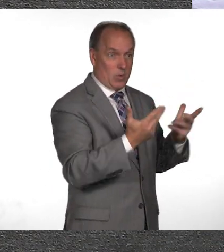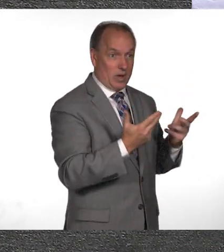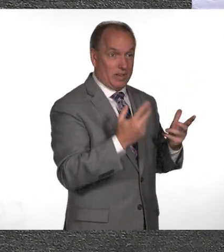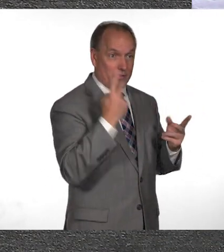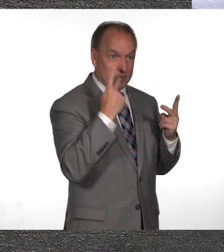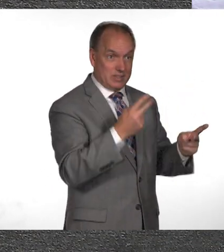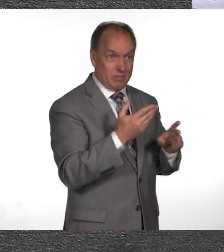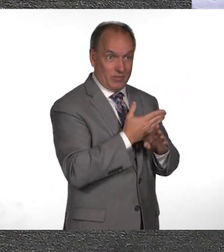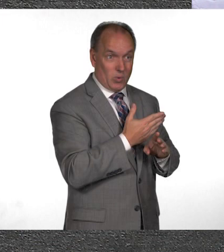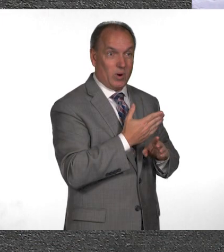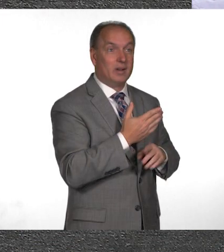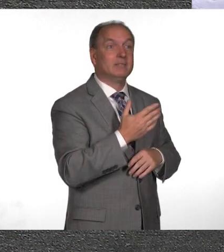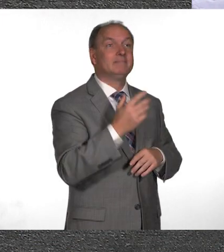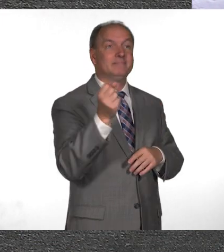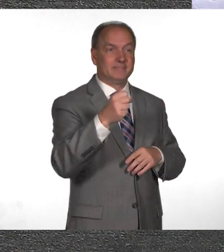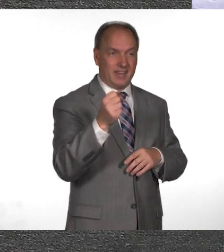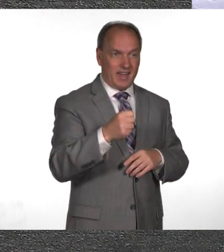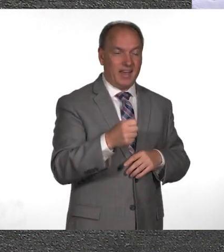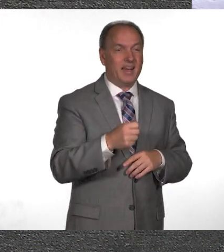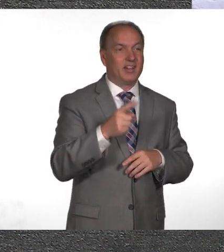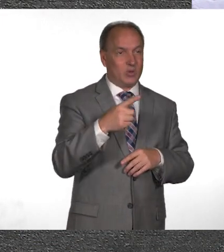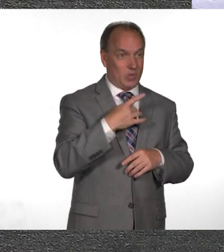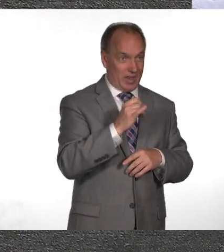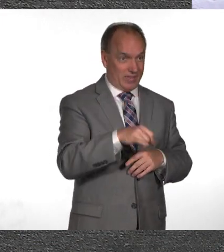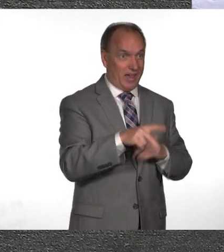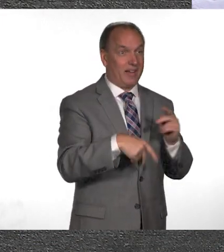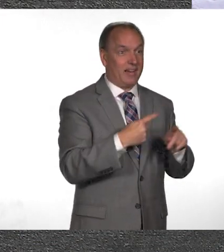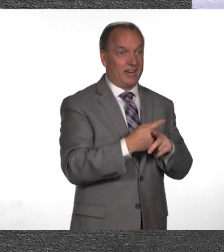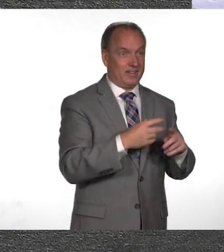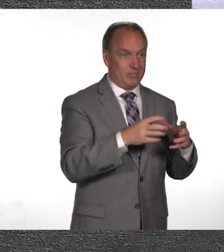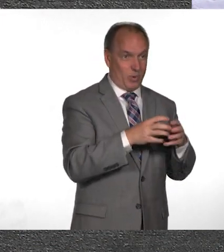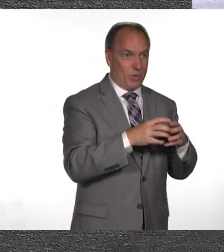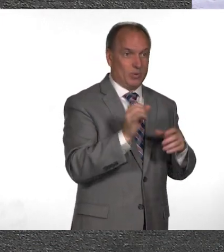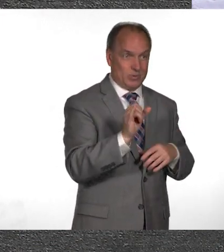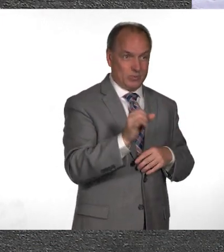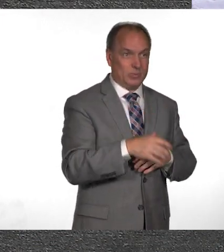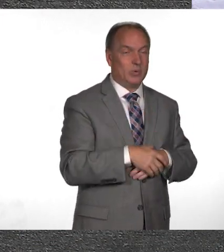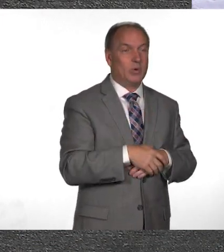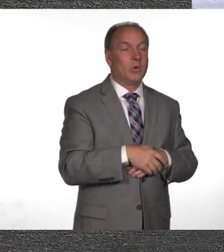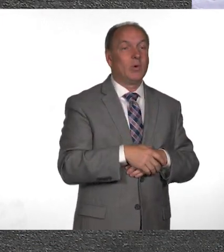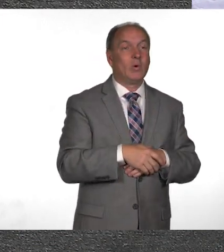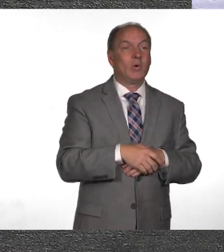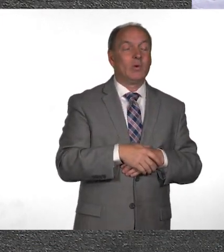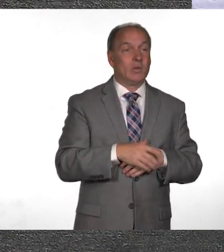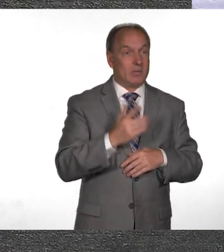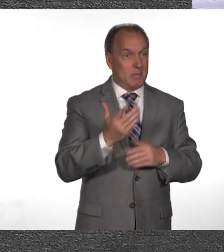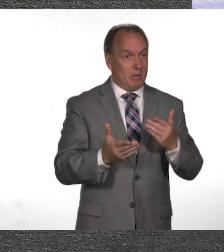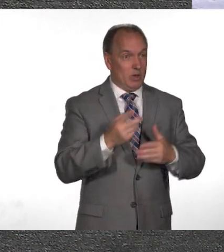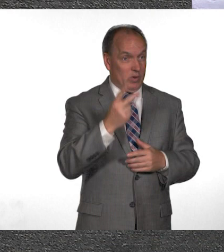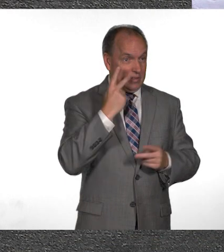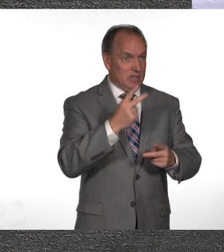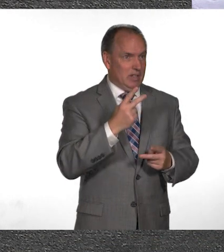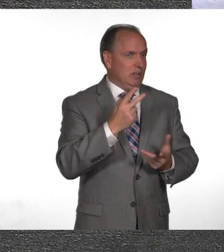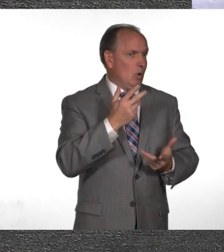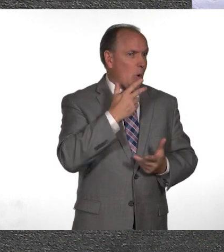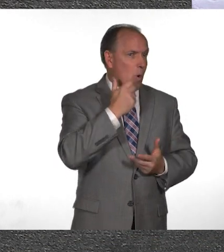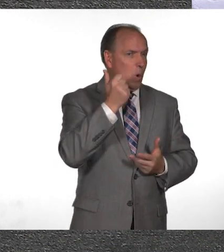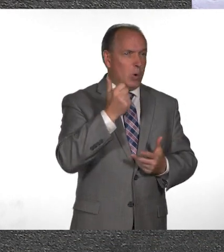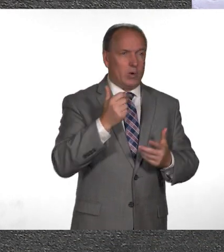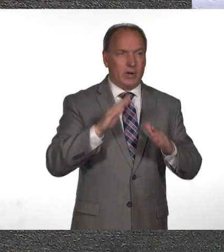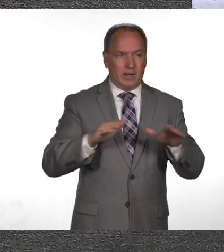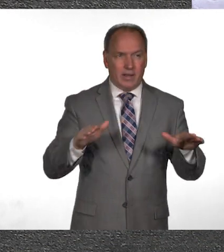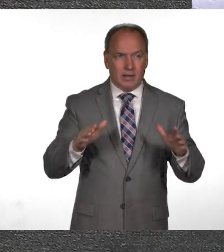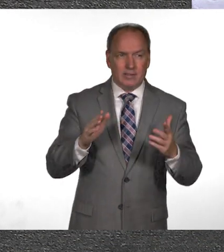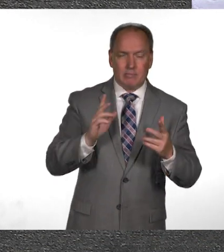of these? Yeah. Yeah, you like this kind of ball, huh? Yeah, this one, you might have seen some older kids playing with it, or you